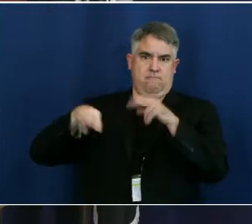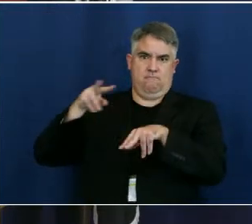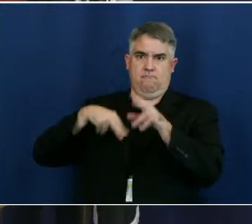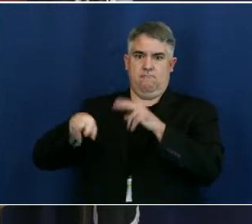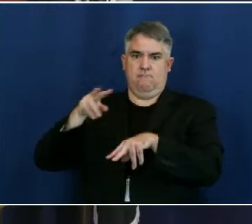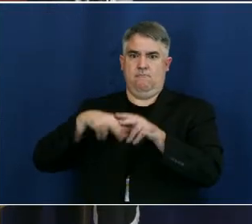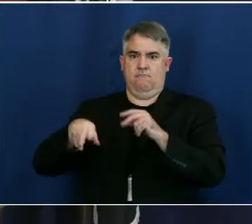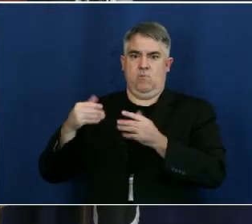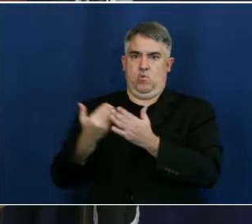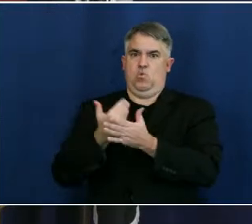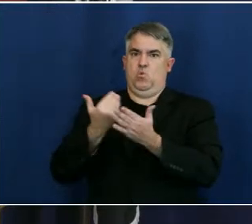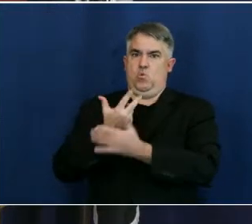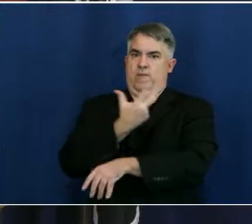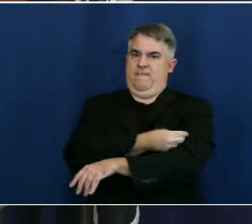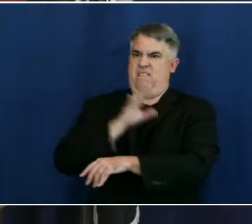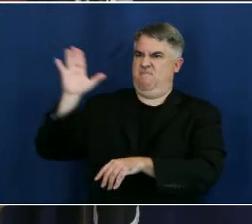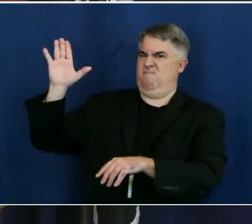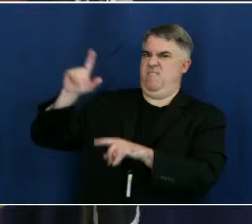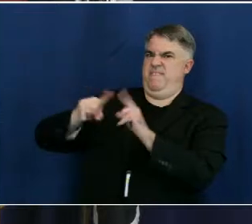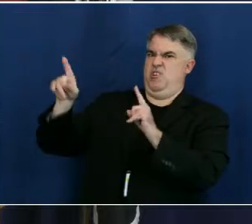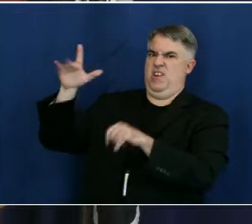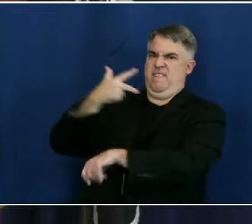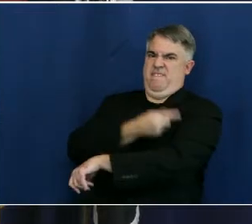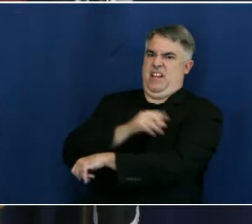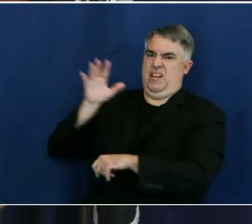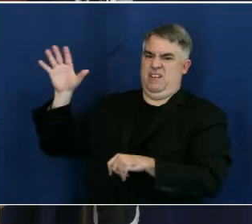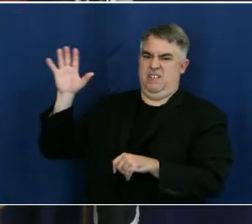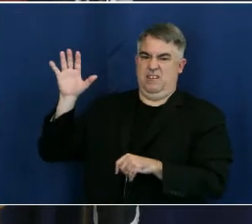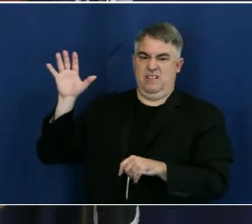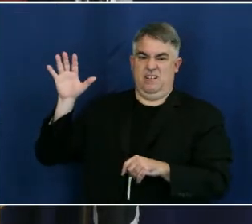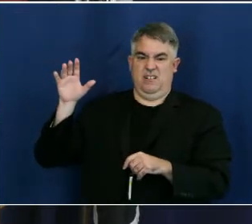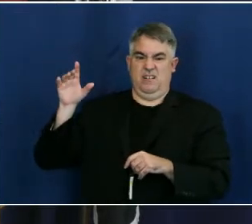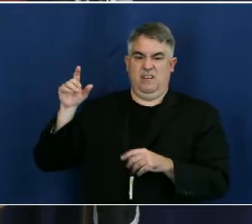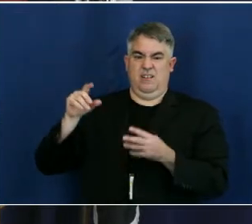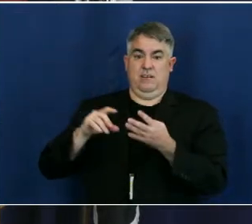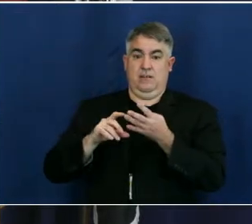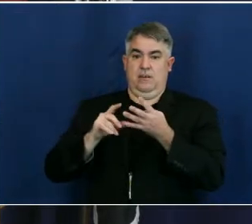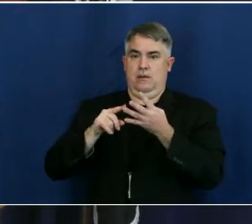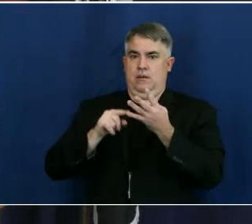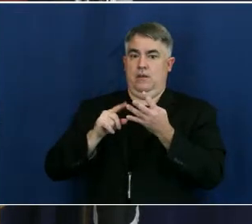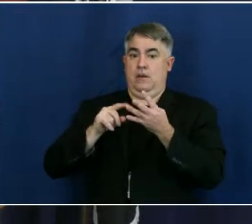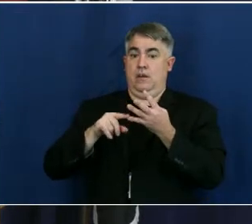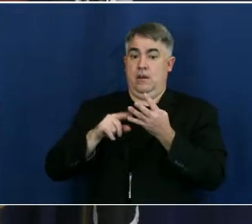other vaccines that will be coming down the pike, AstraZeneca